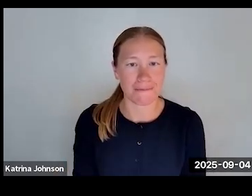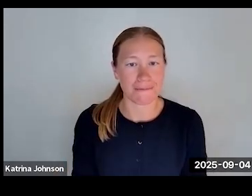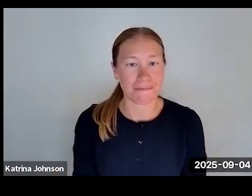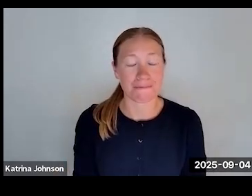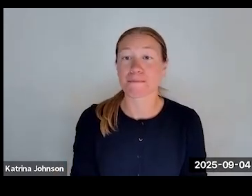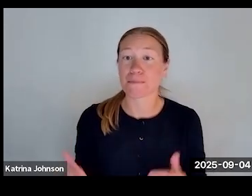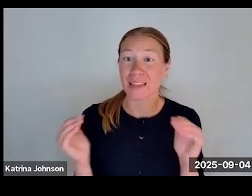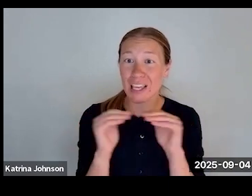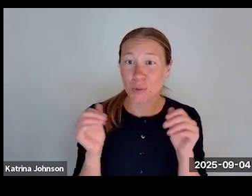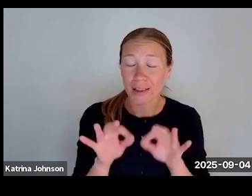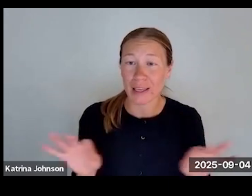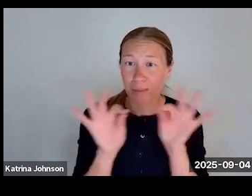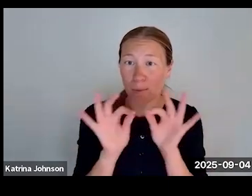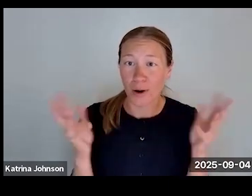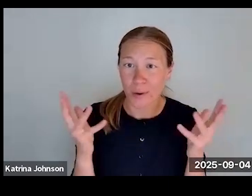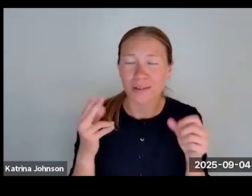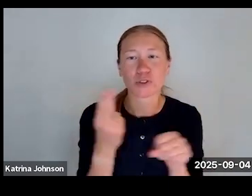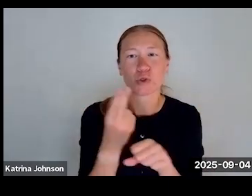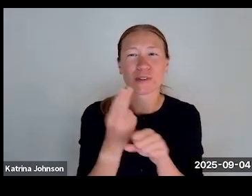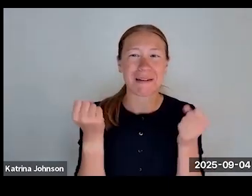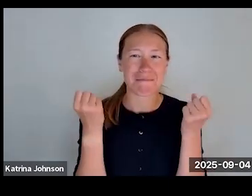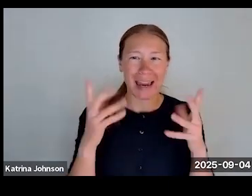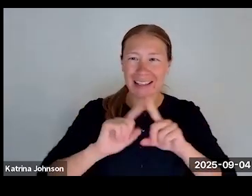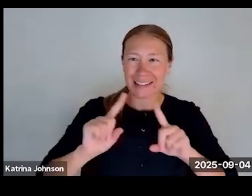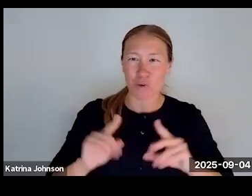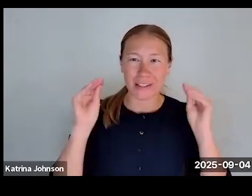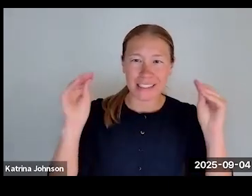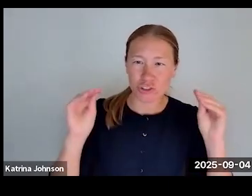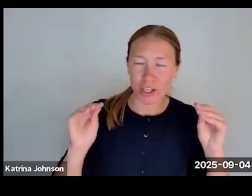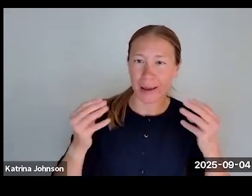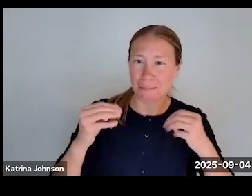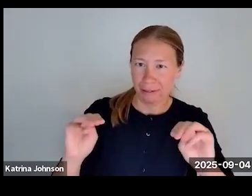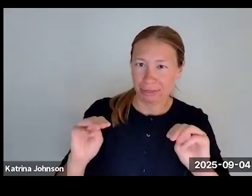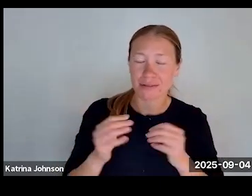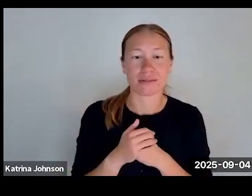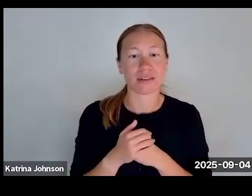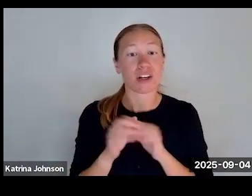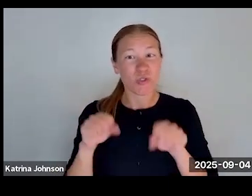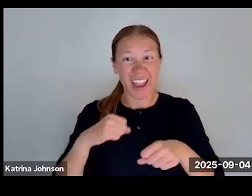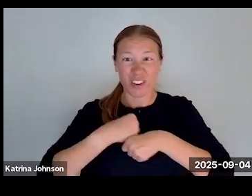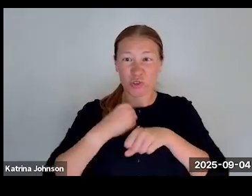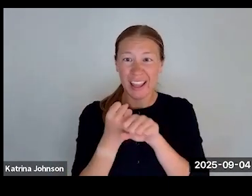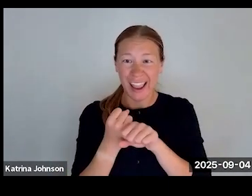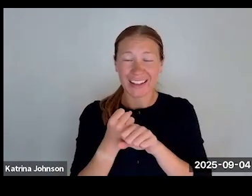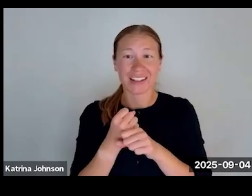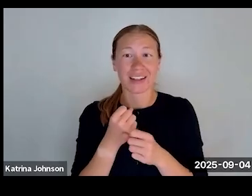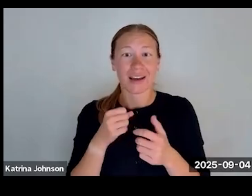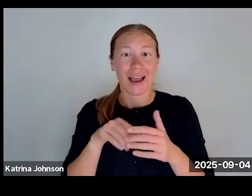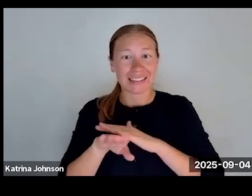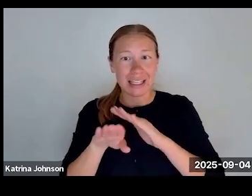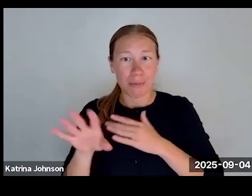Equally important is using multiple instructional methods. Make content relevant by connecting lessons to